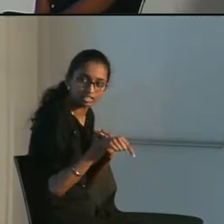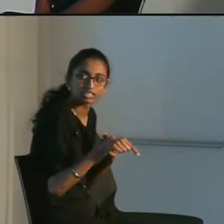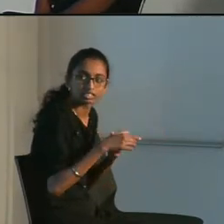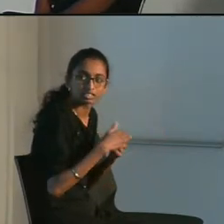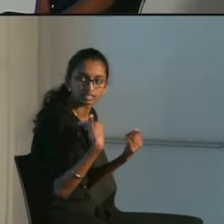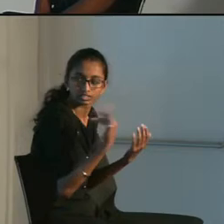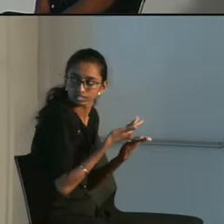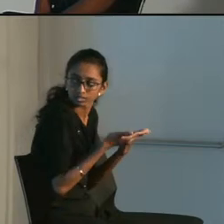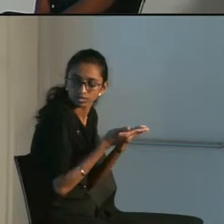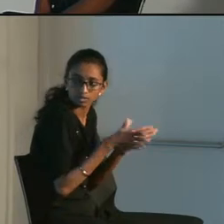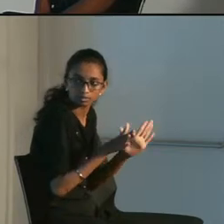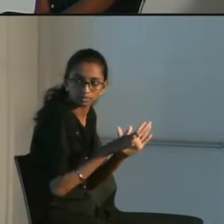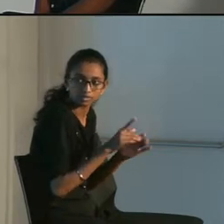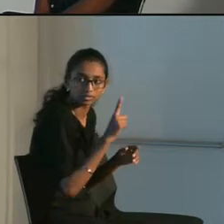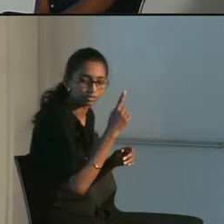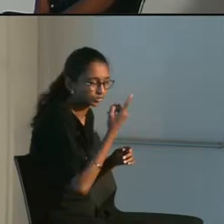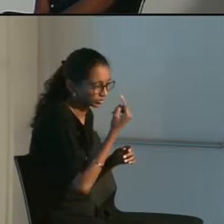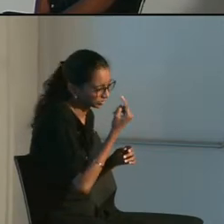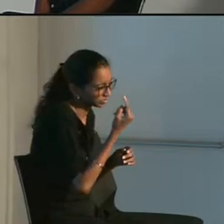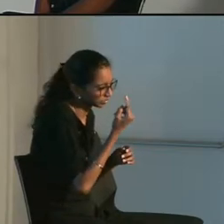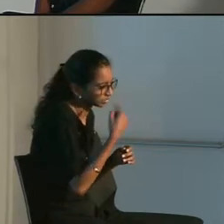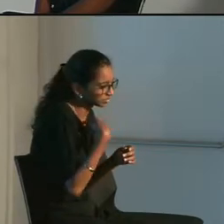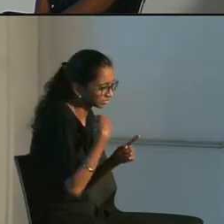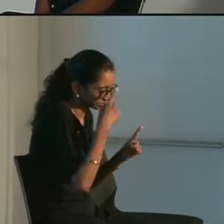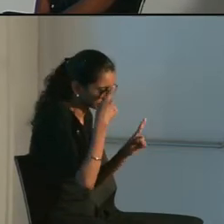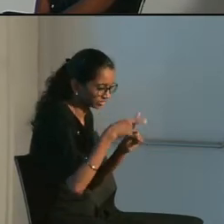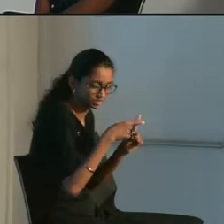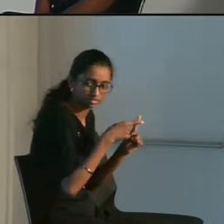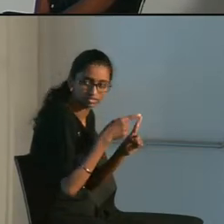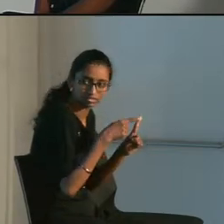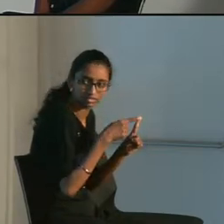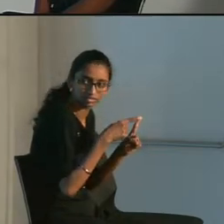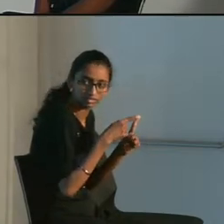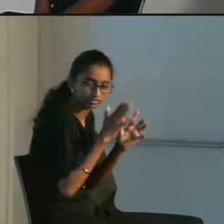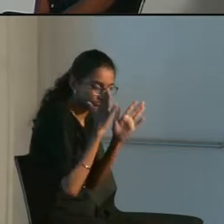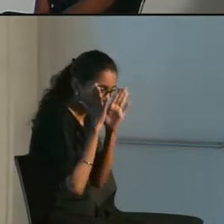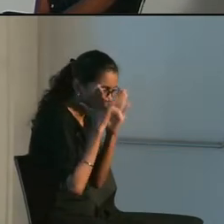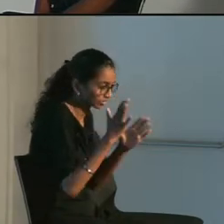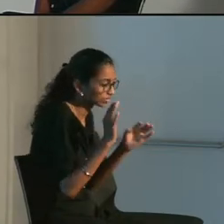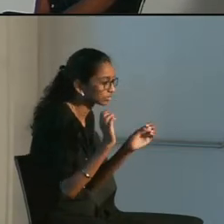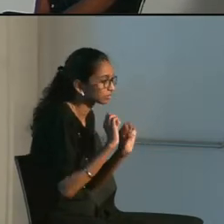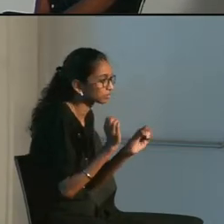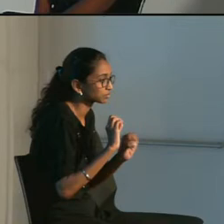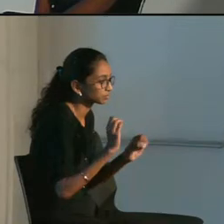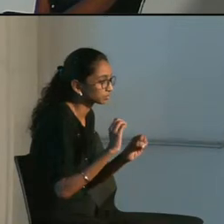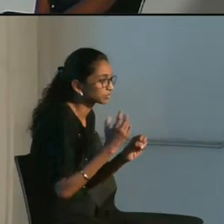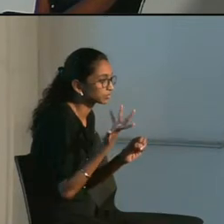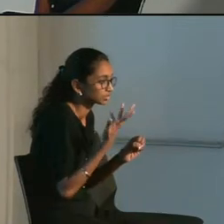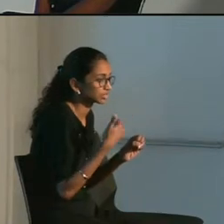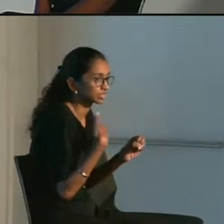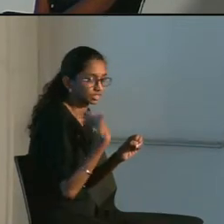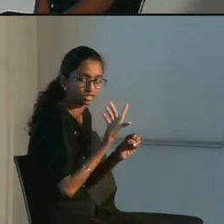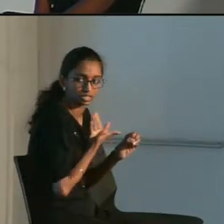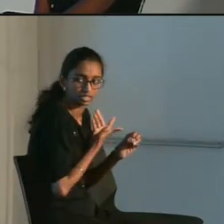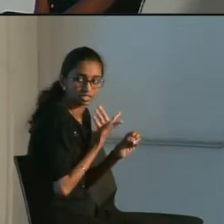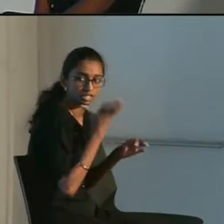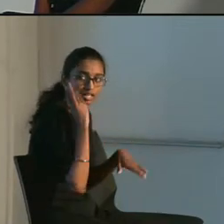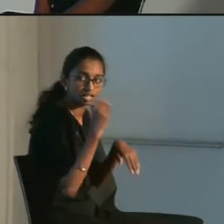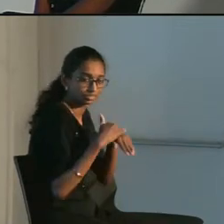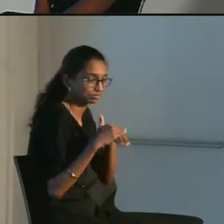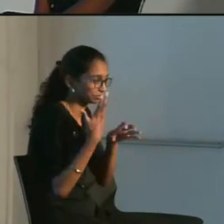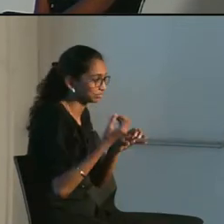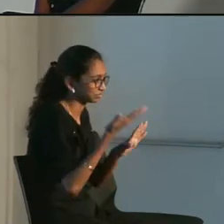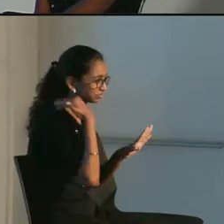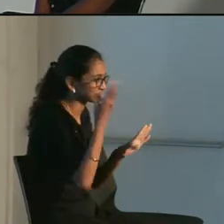now. The other one aspect that has not been focused so much on, but we've all experienced in the past